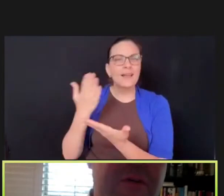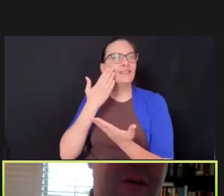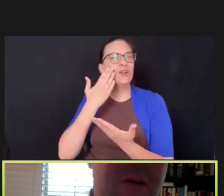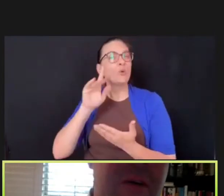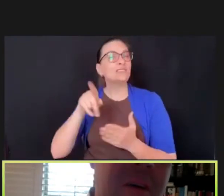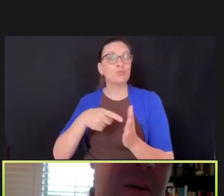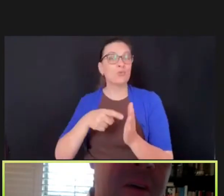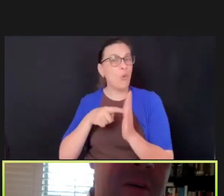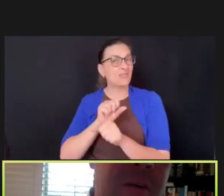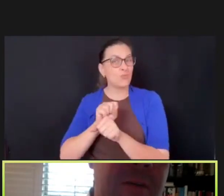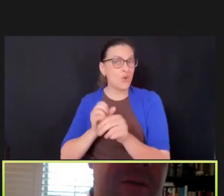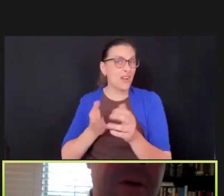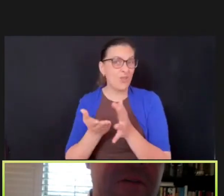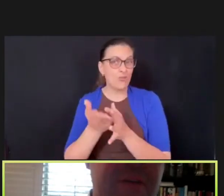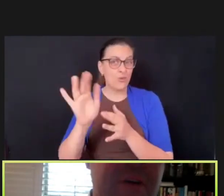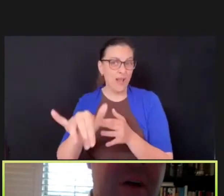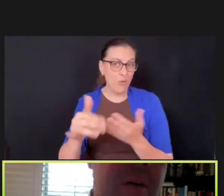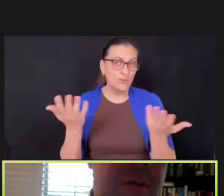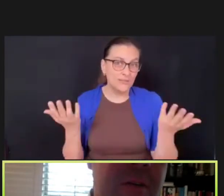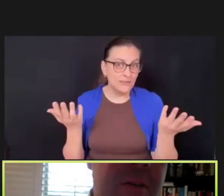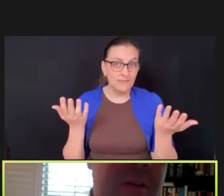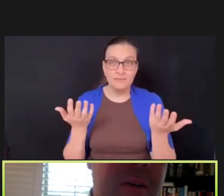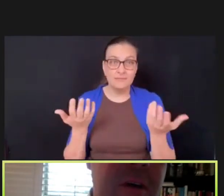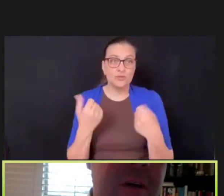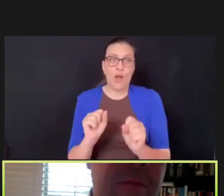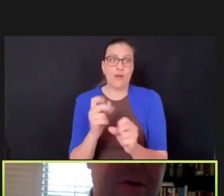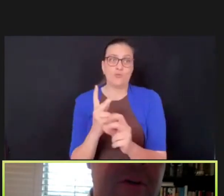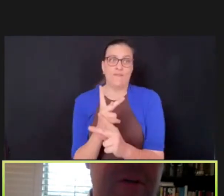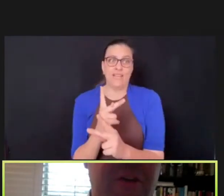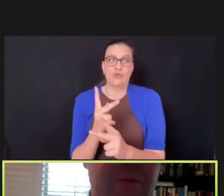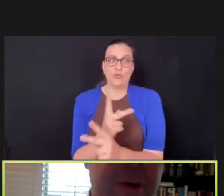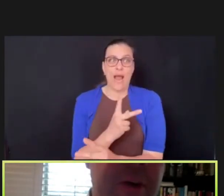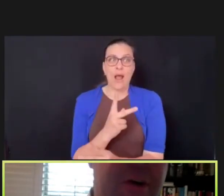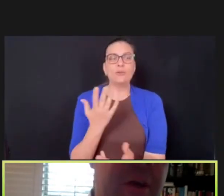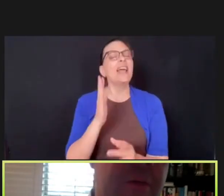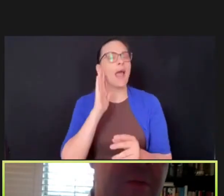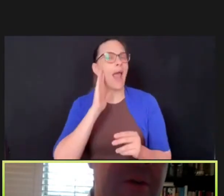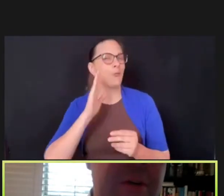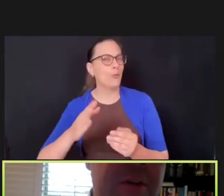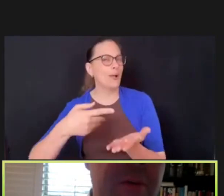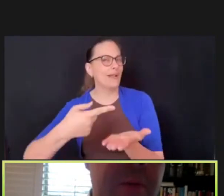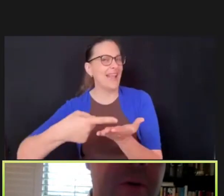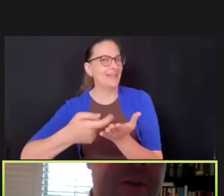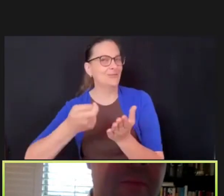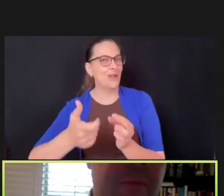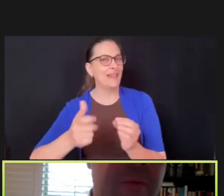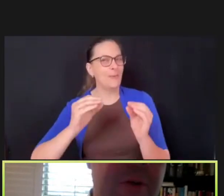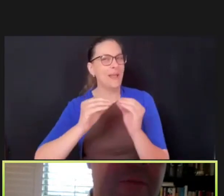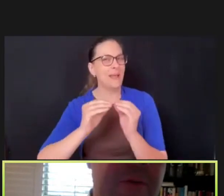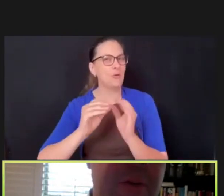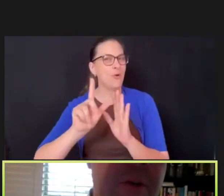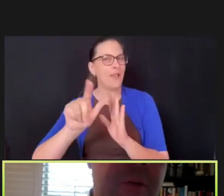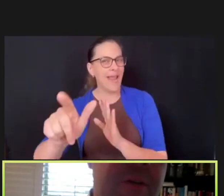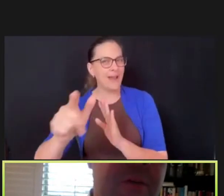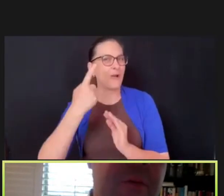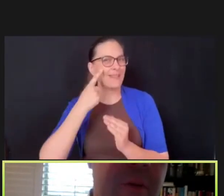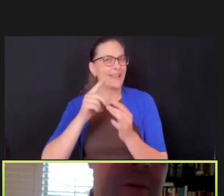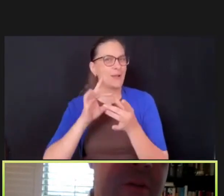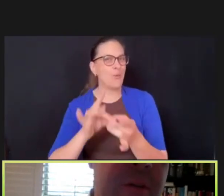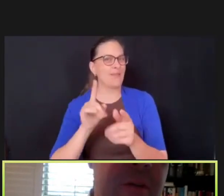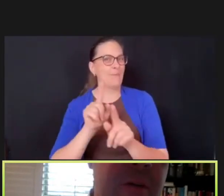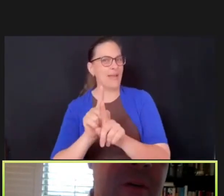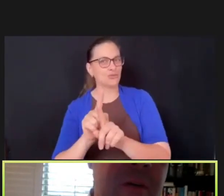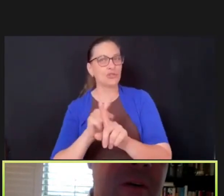through those and trying to figure out, and we'll get into this a little bit later, I think, with mentorship, like what is realistic, what's